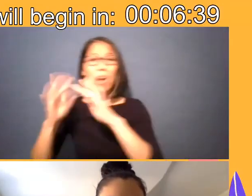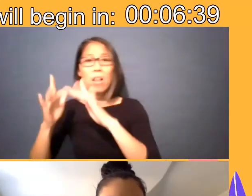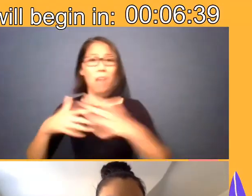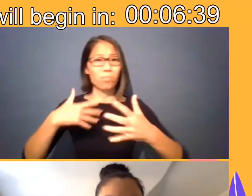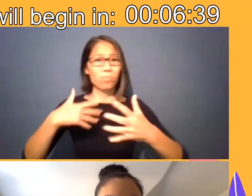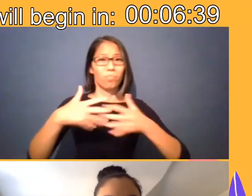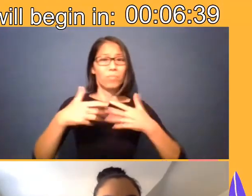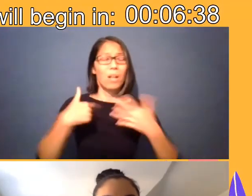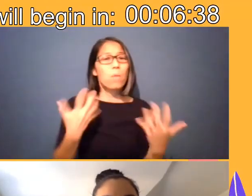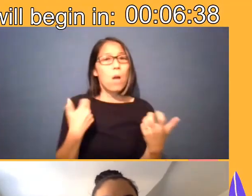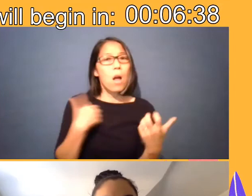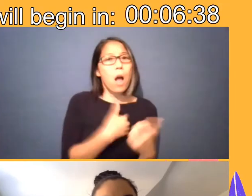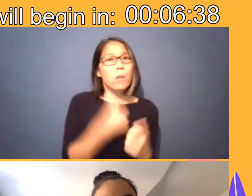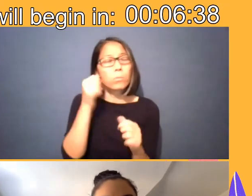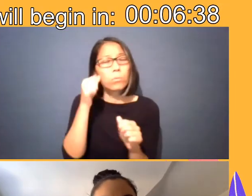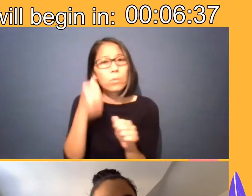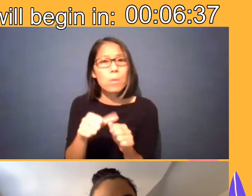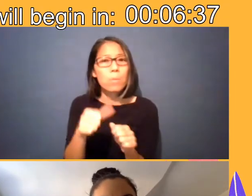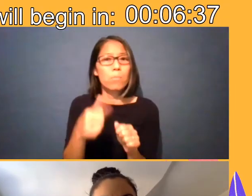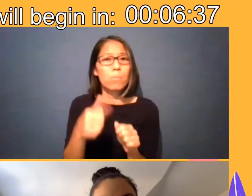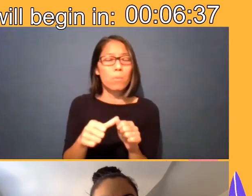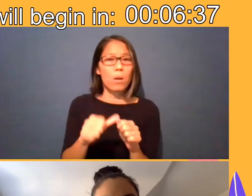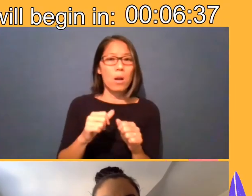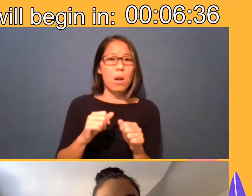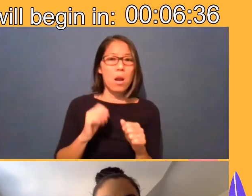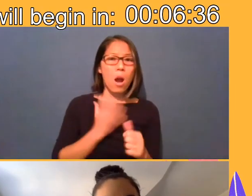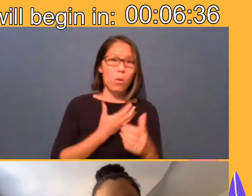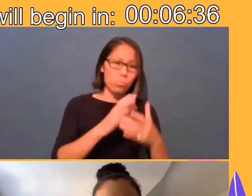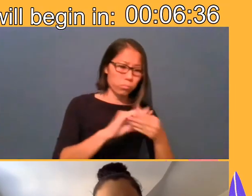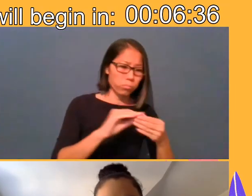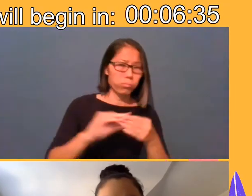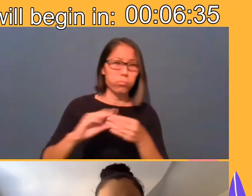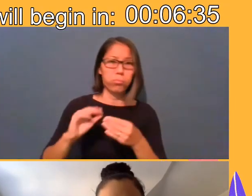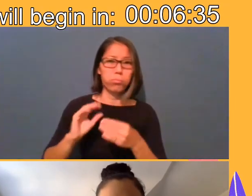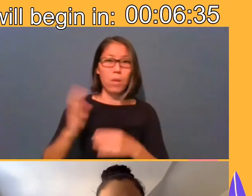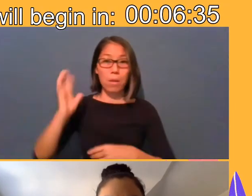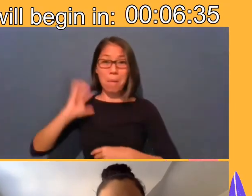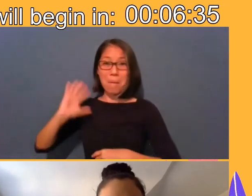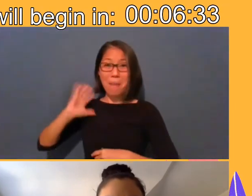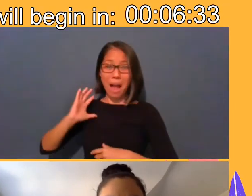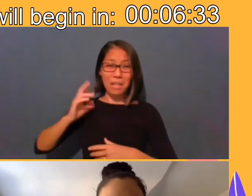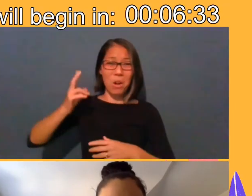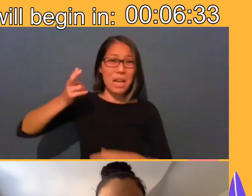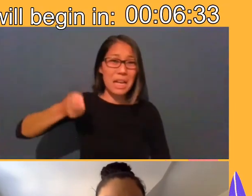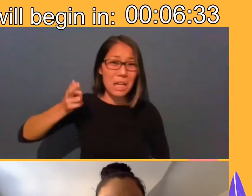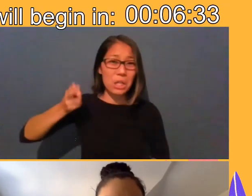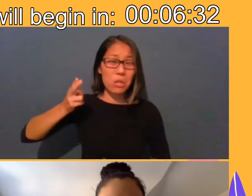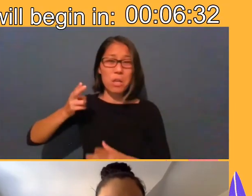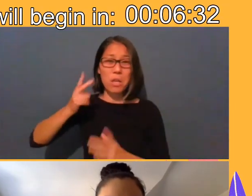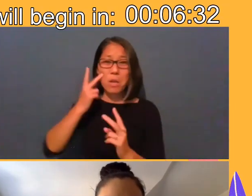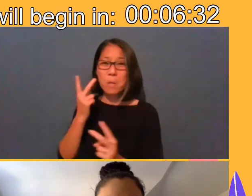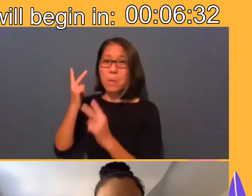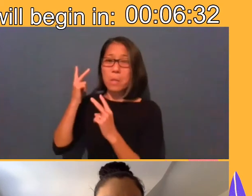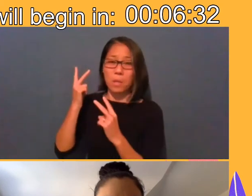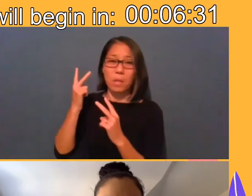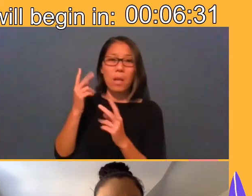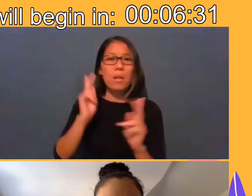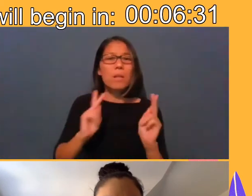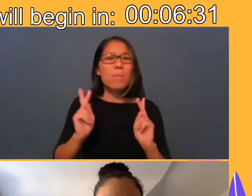to remember our stories, our past, our history. And people often say that